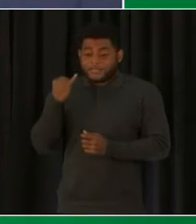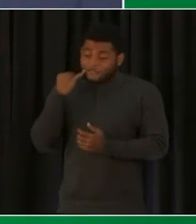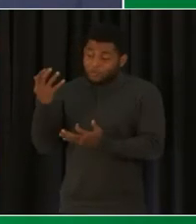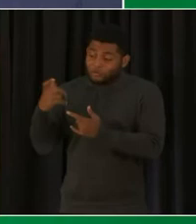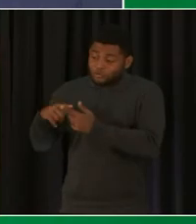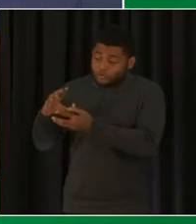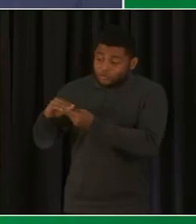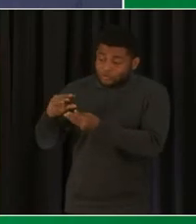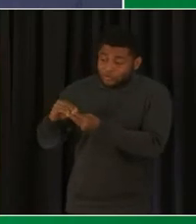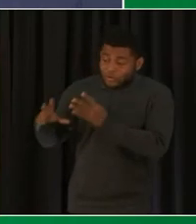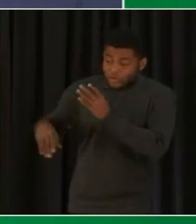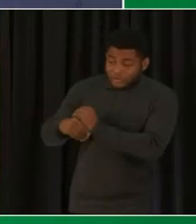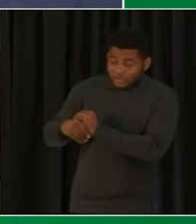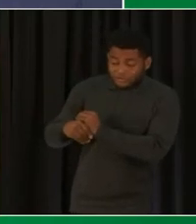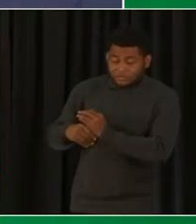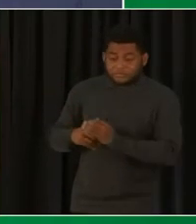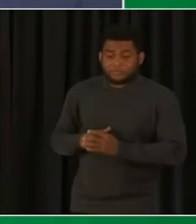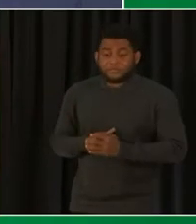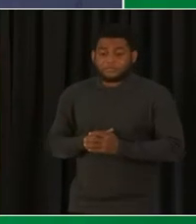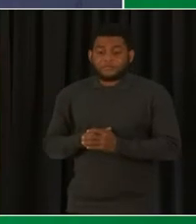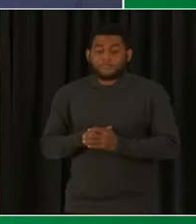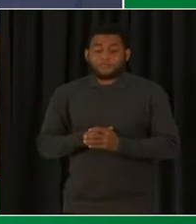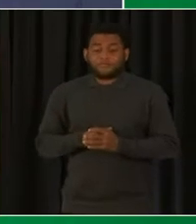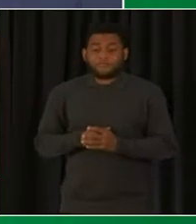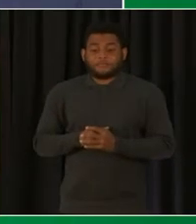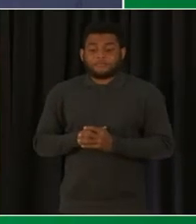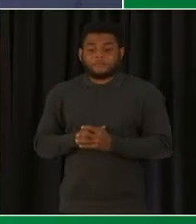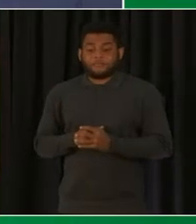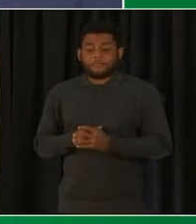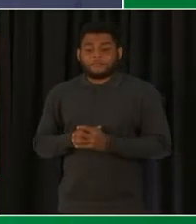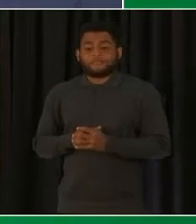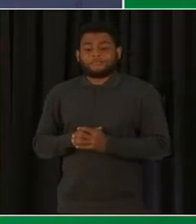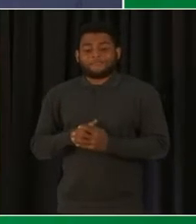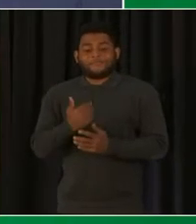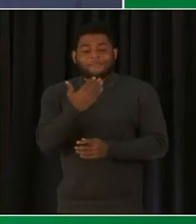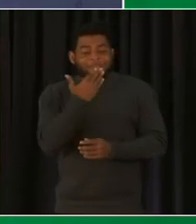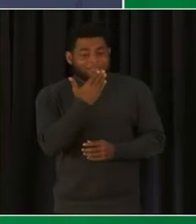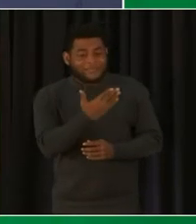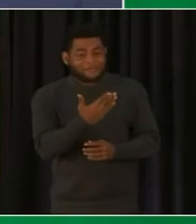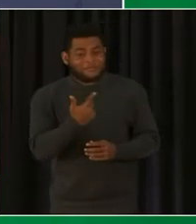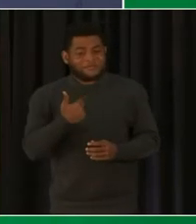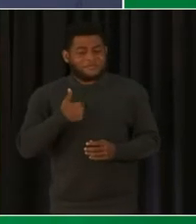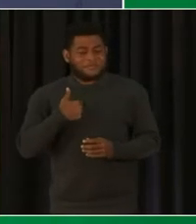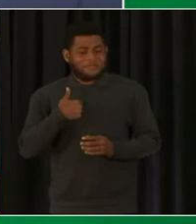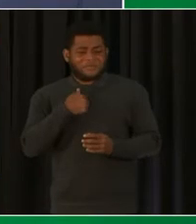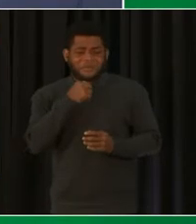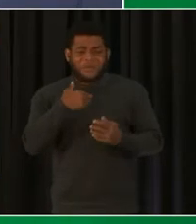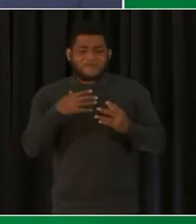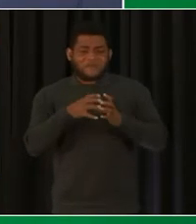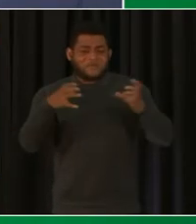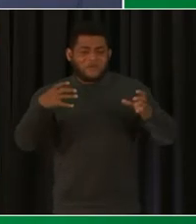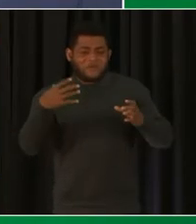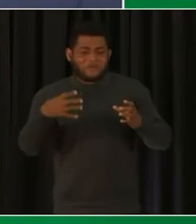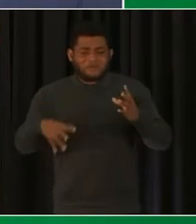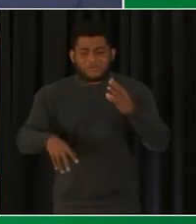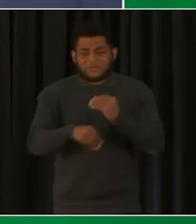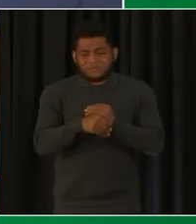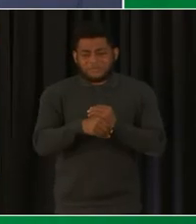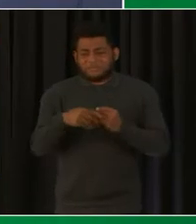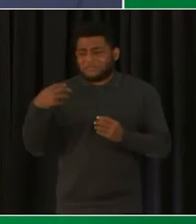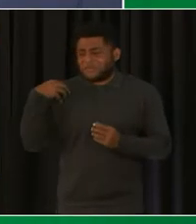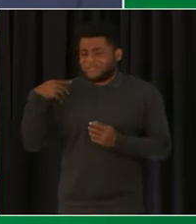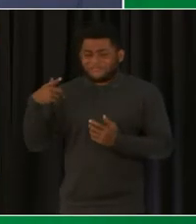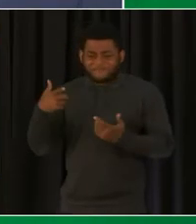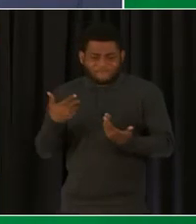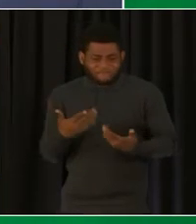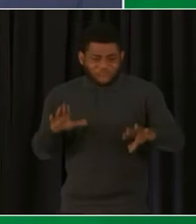Thank you, Chancellor. Thank you, Chancellor, so much. That was great. I don't have too much to add. As the Chancellor mentioned, we at